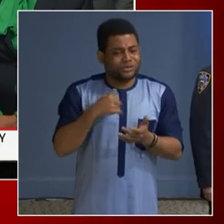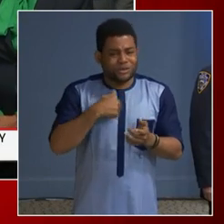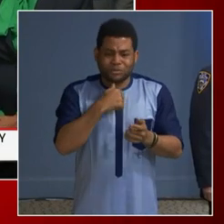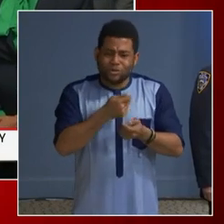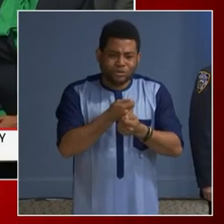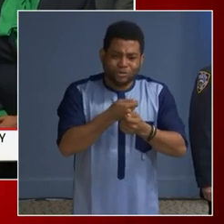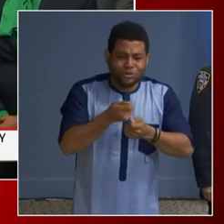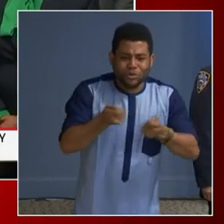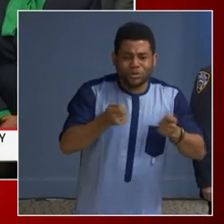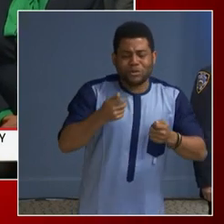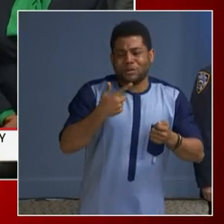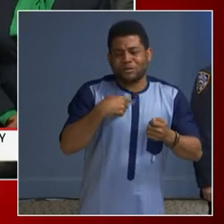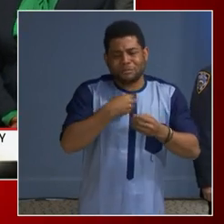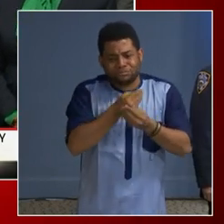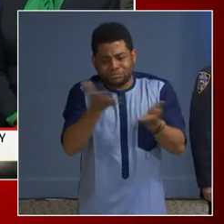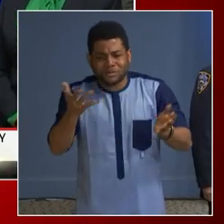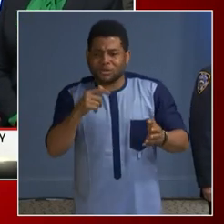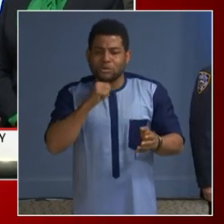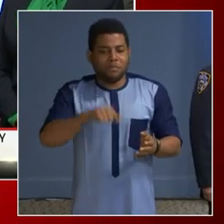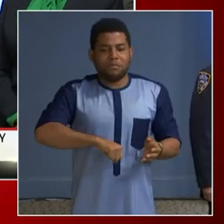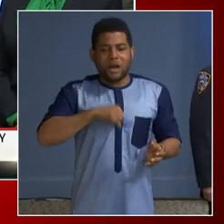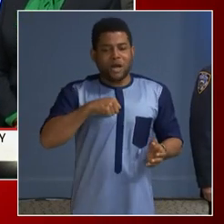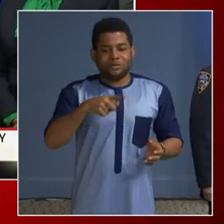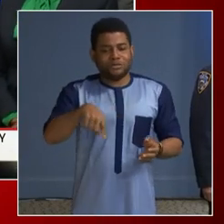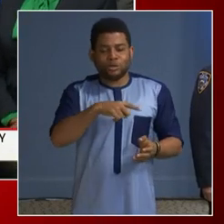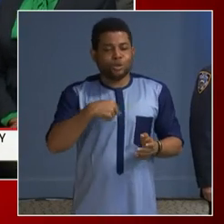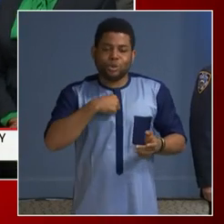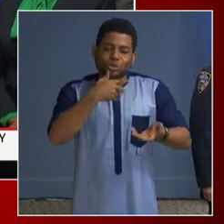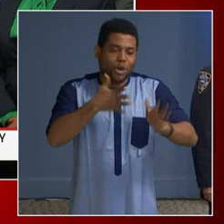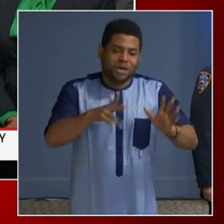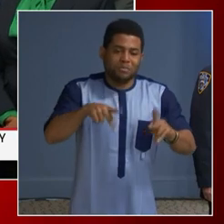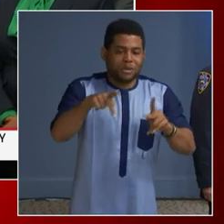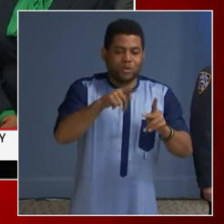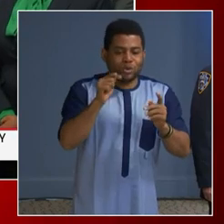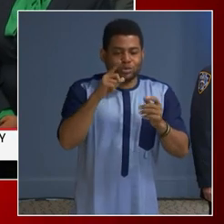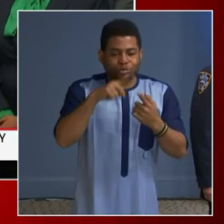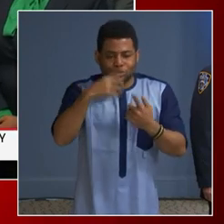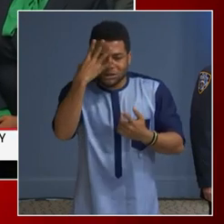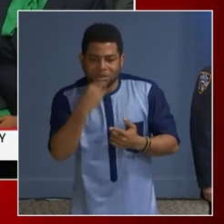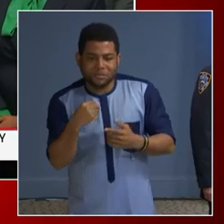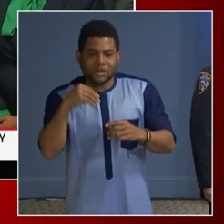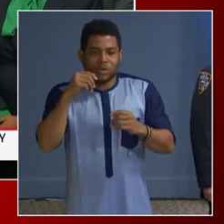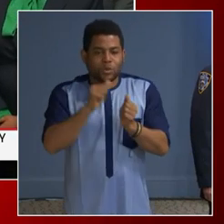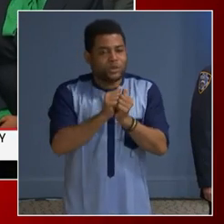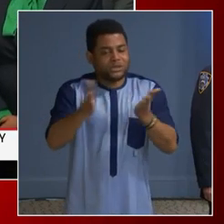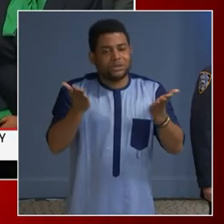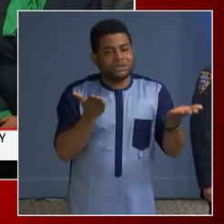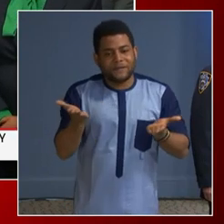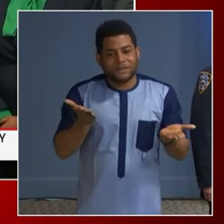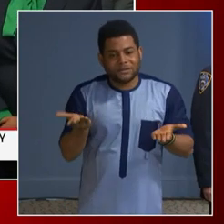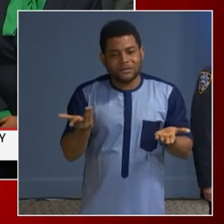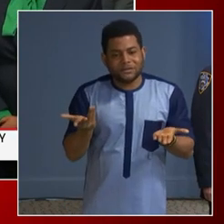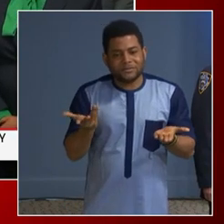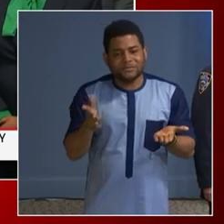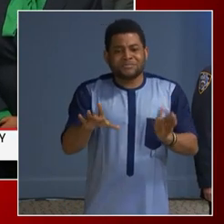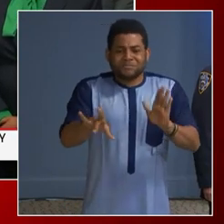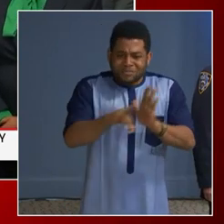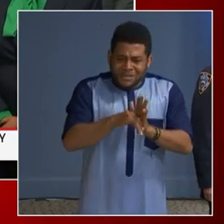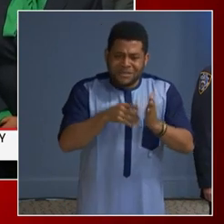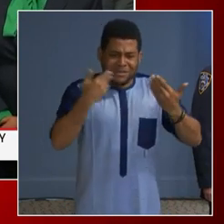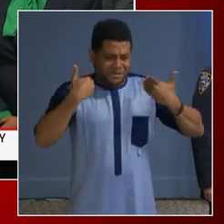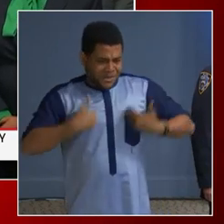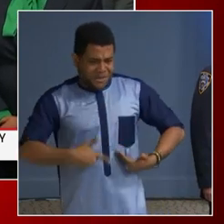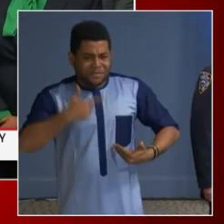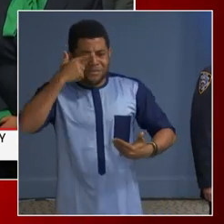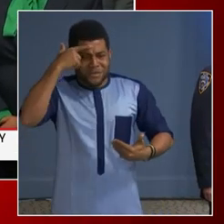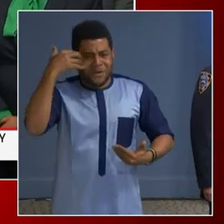manner by having them sleep without the services they need. I was elected to be the mayor because of that. And so because